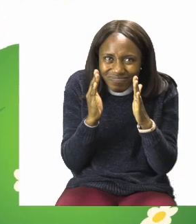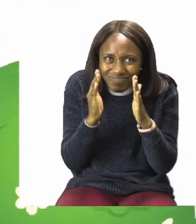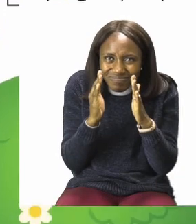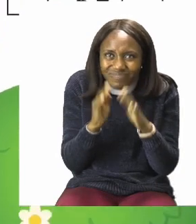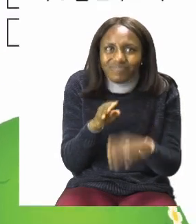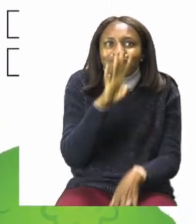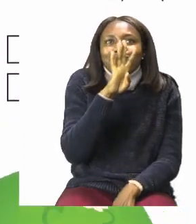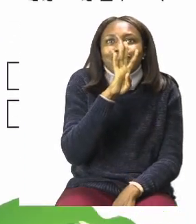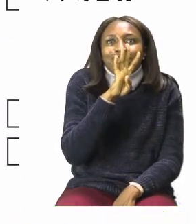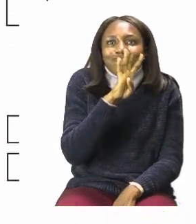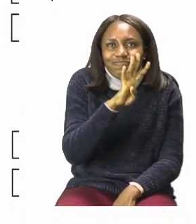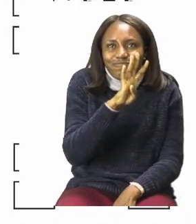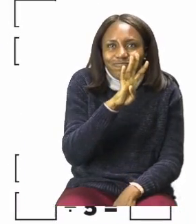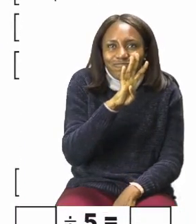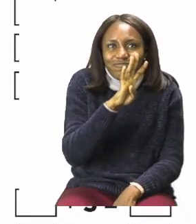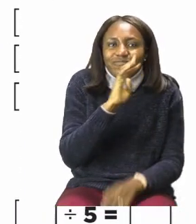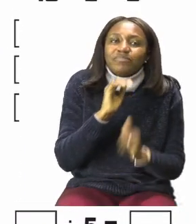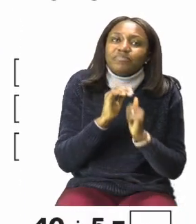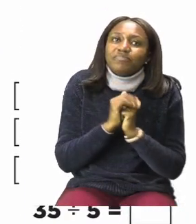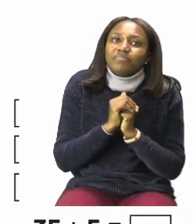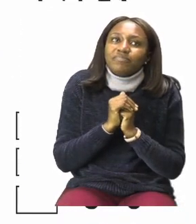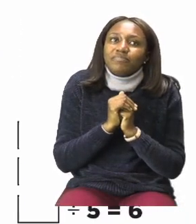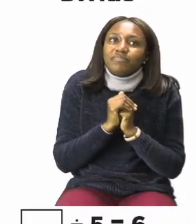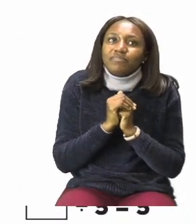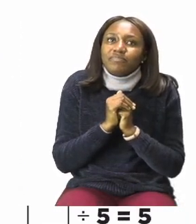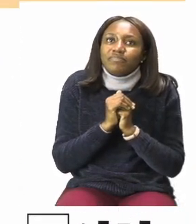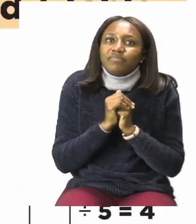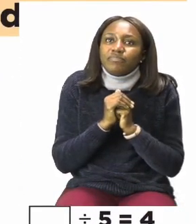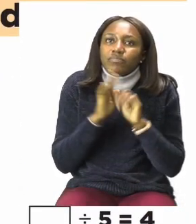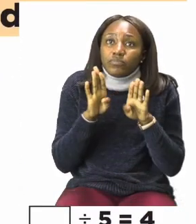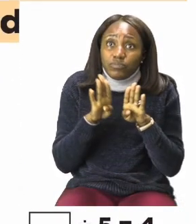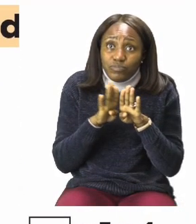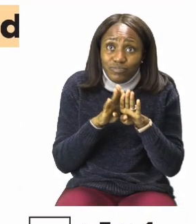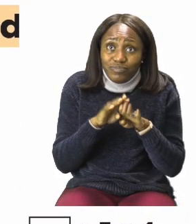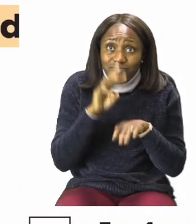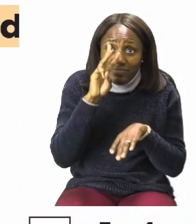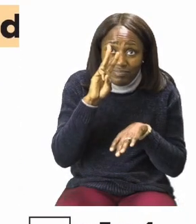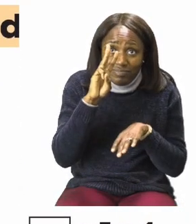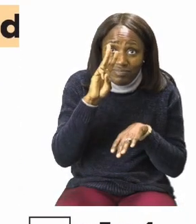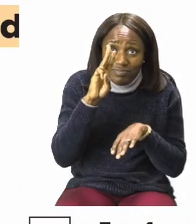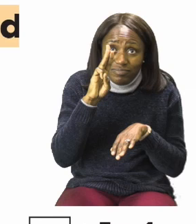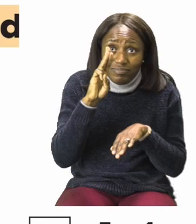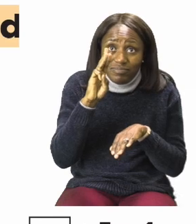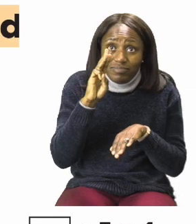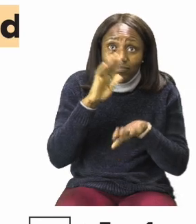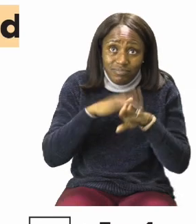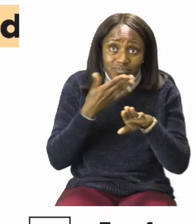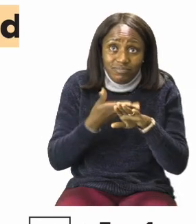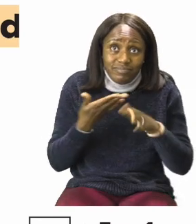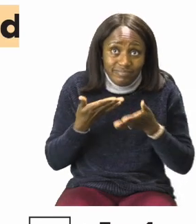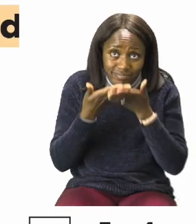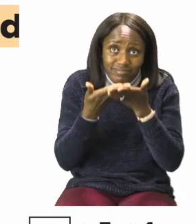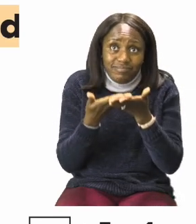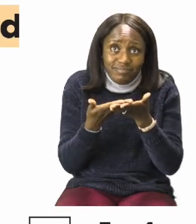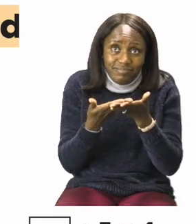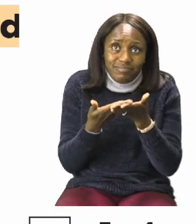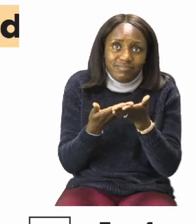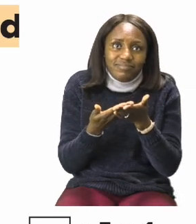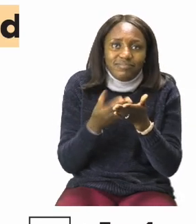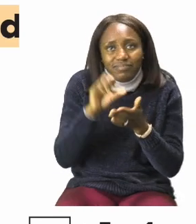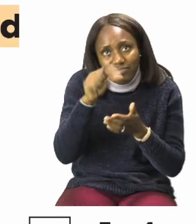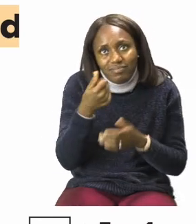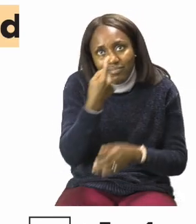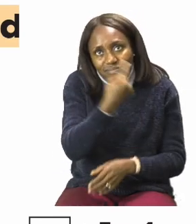times table. So we're going to do 3 from the 4 times table, so that you know what to do when